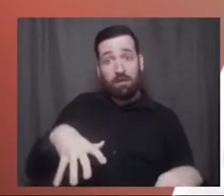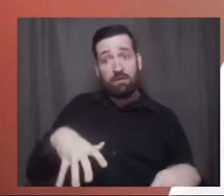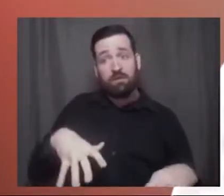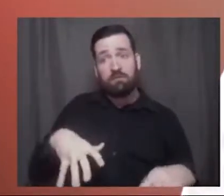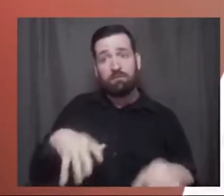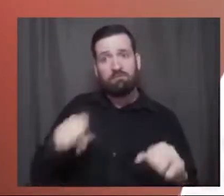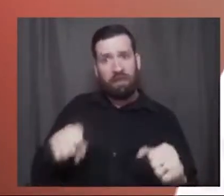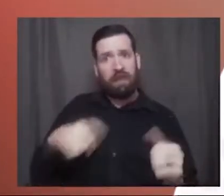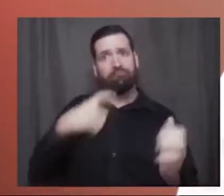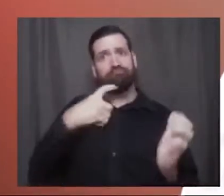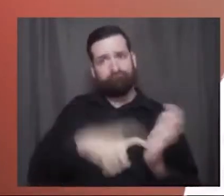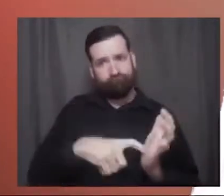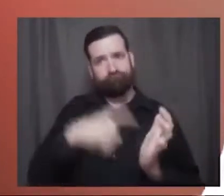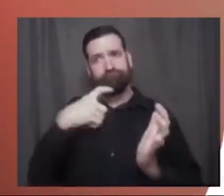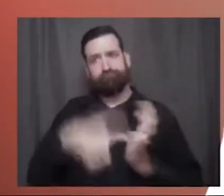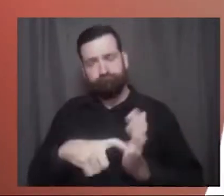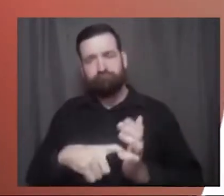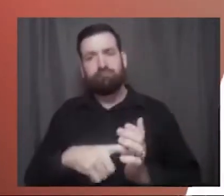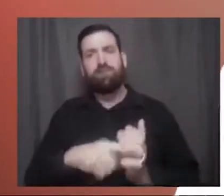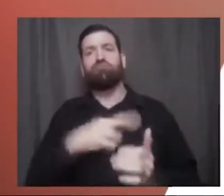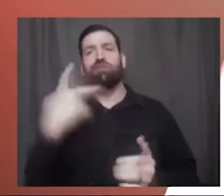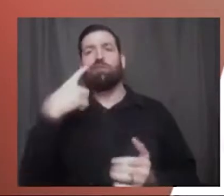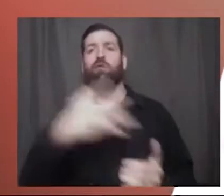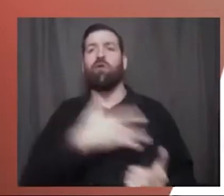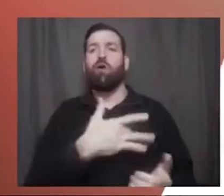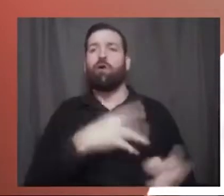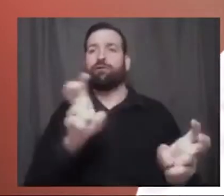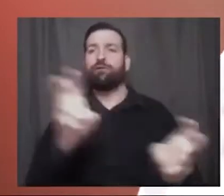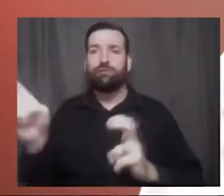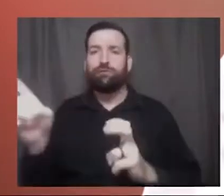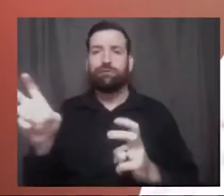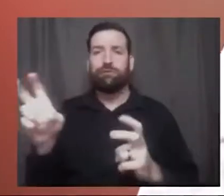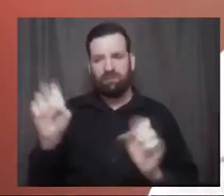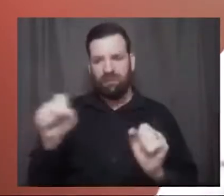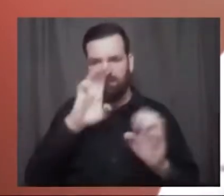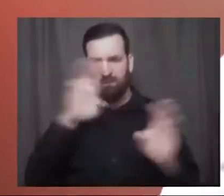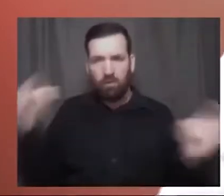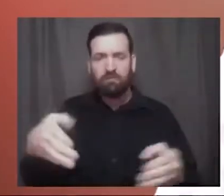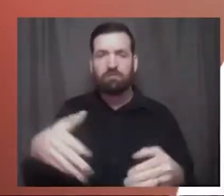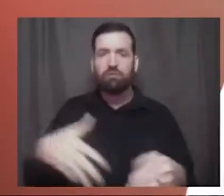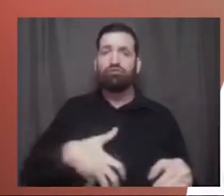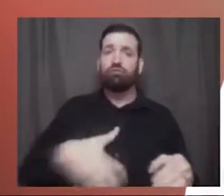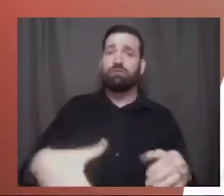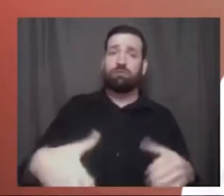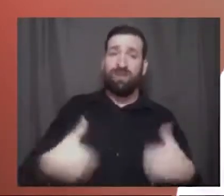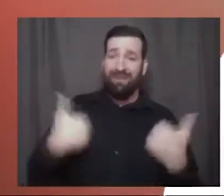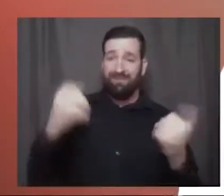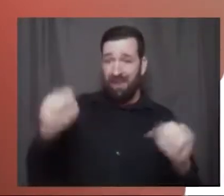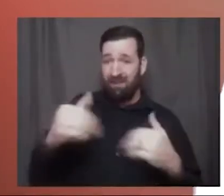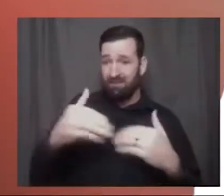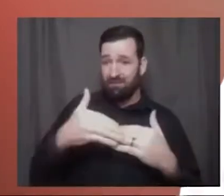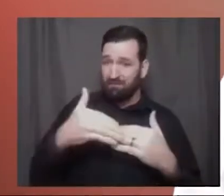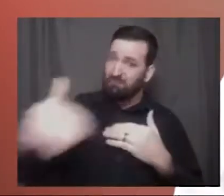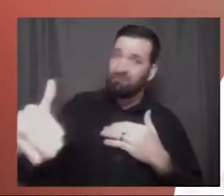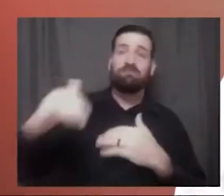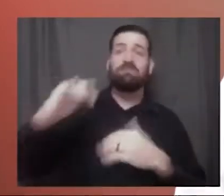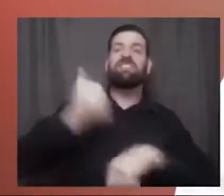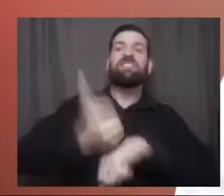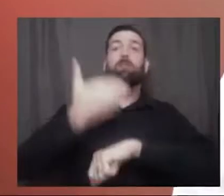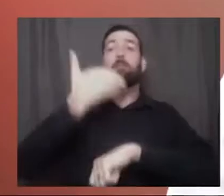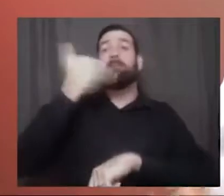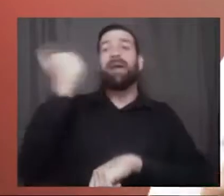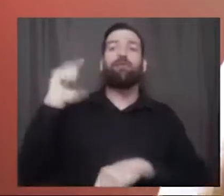what the heart risk is or things that we need to work on at that stage in life that can set them up for better things from a heart standpoint later on in life is